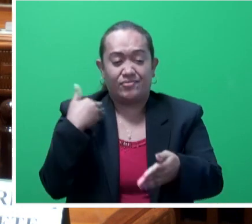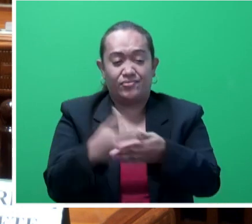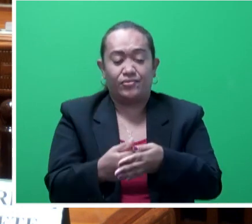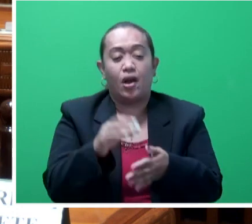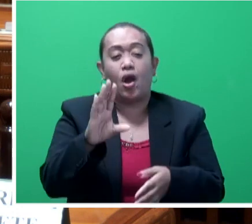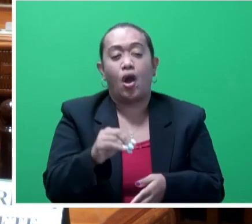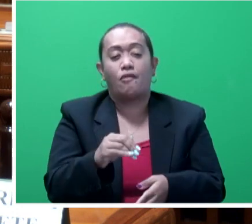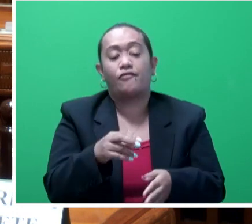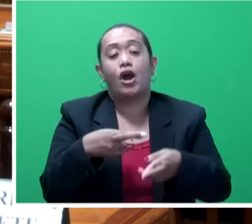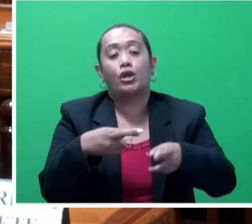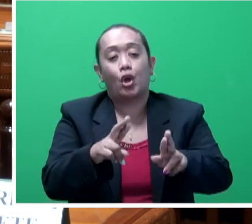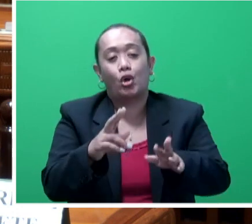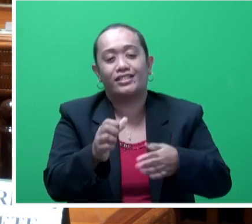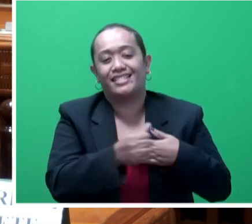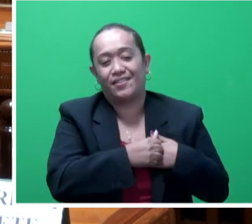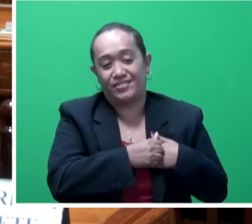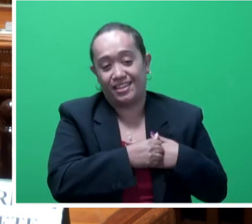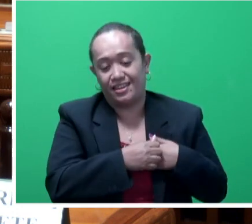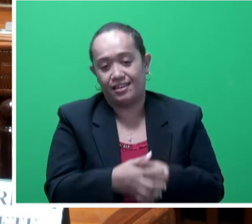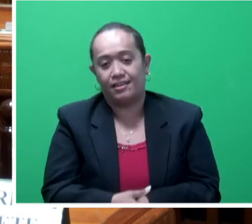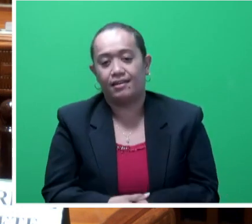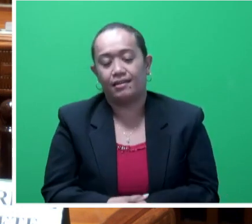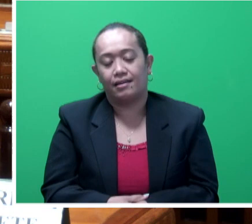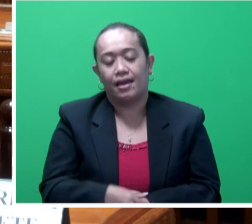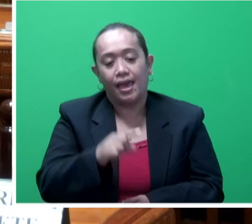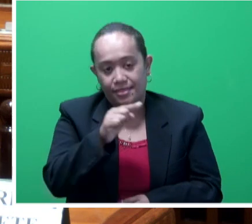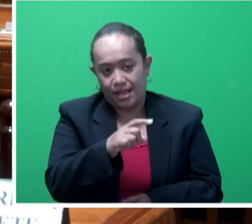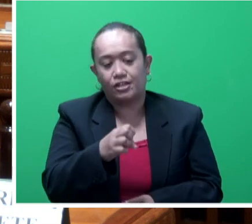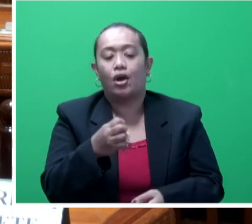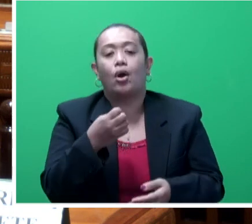this has also been extended, for